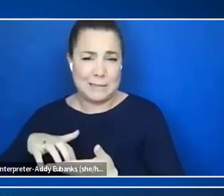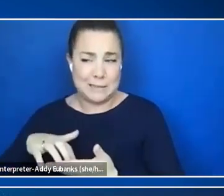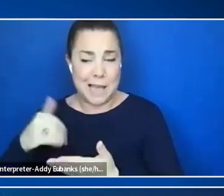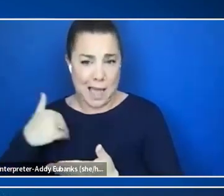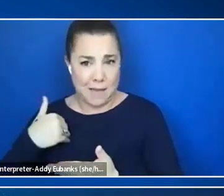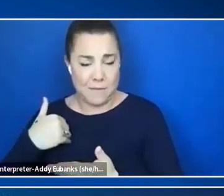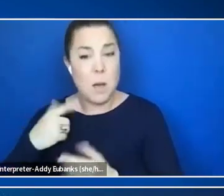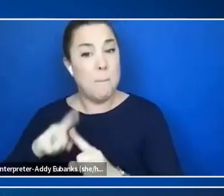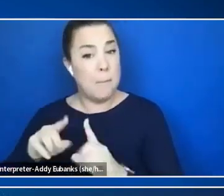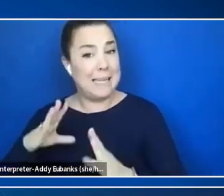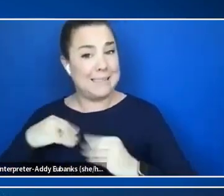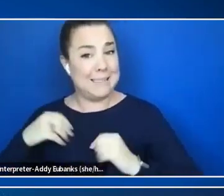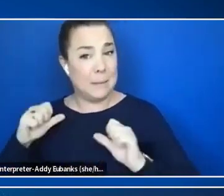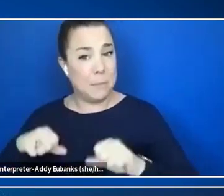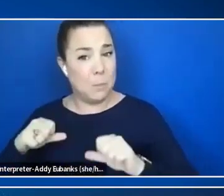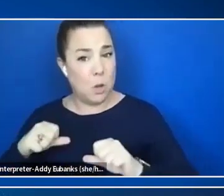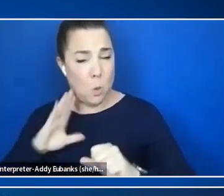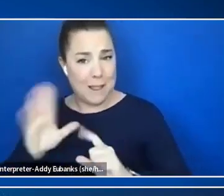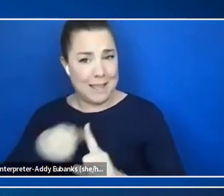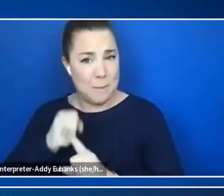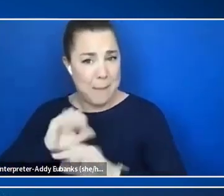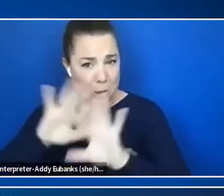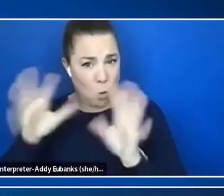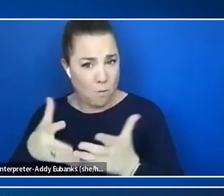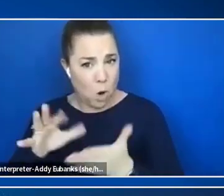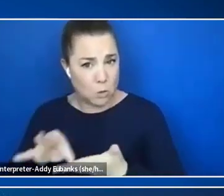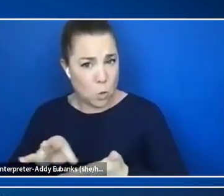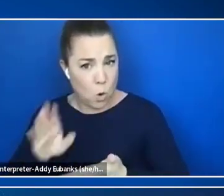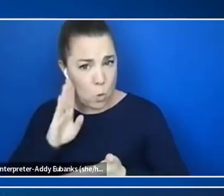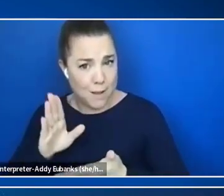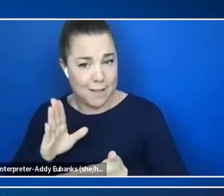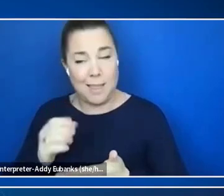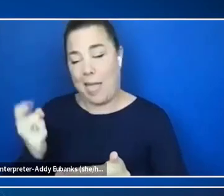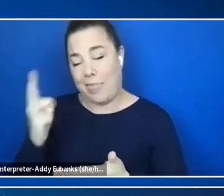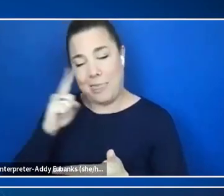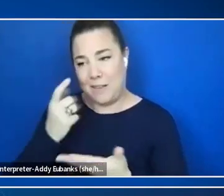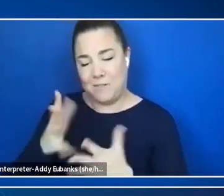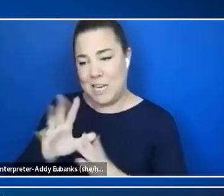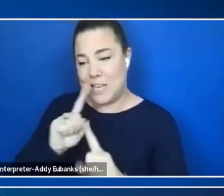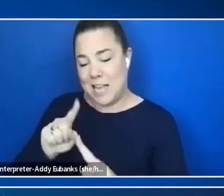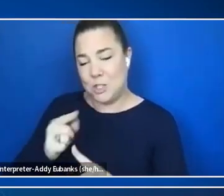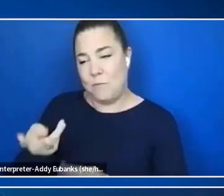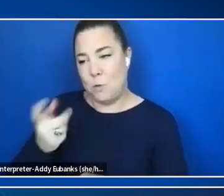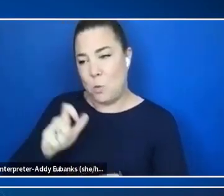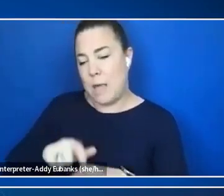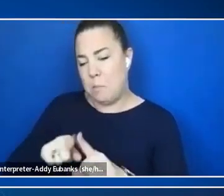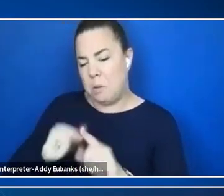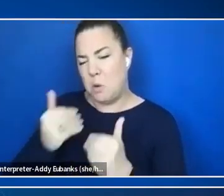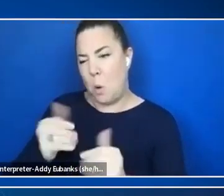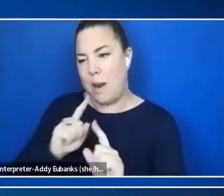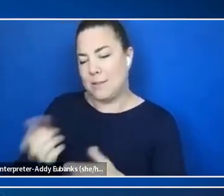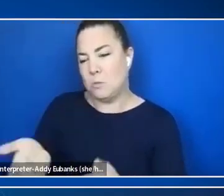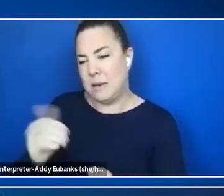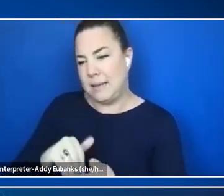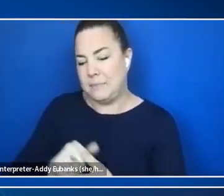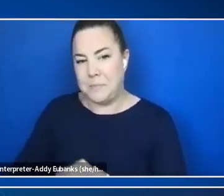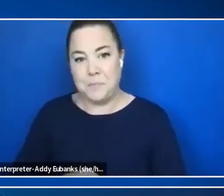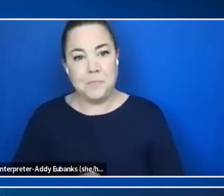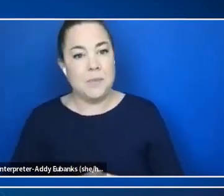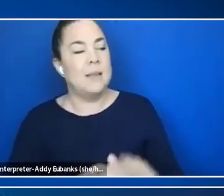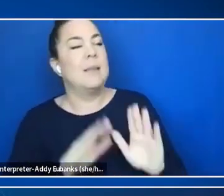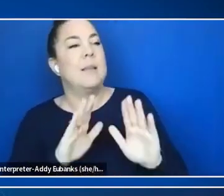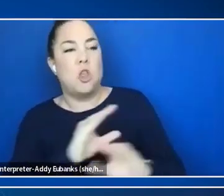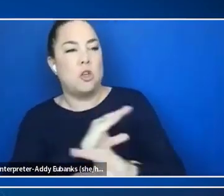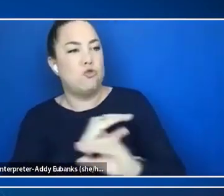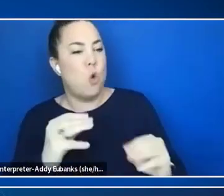overall impact score? I think you've addressed this a couple times, but it's worth mentioning again. Yeah. Question. And I'll just say on a different note, like there's no there's